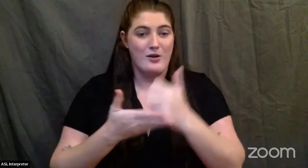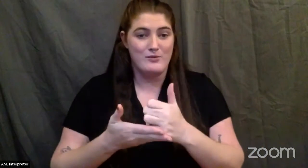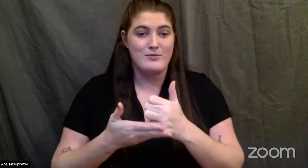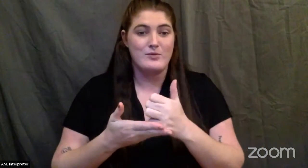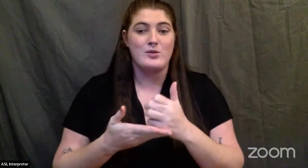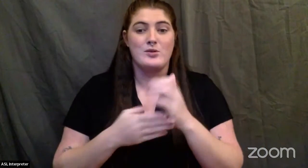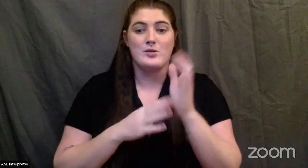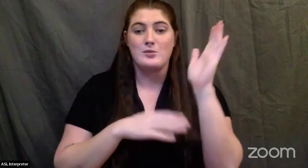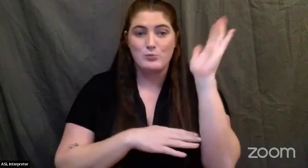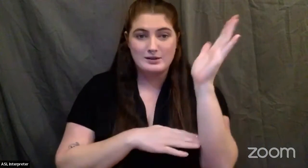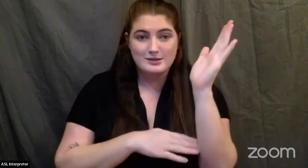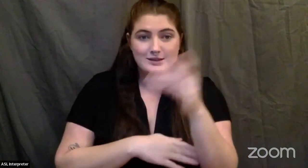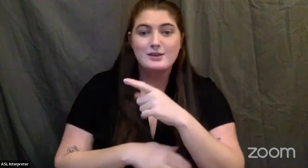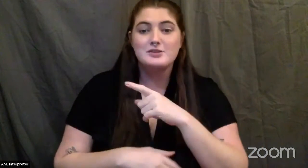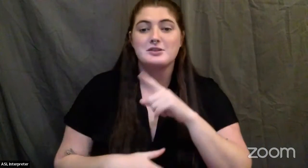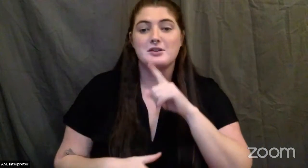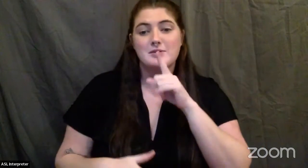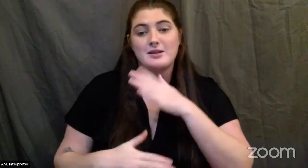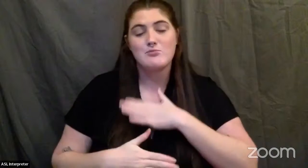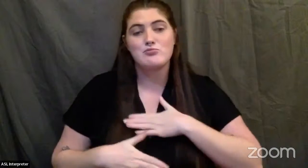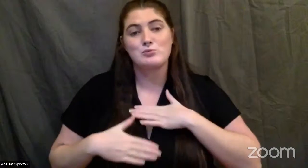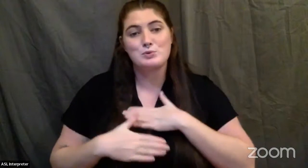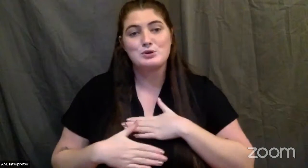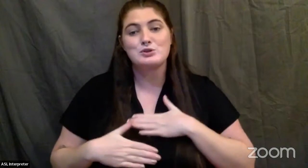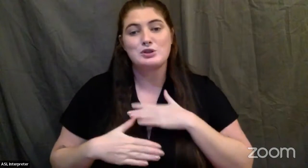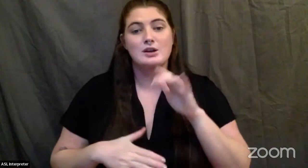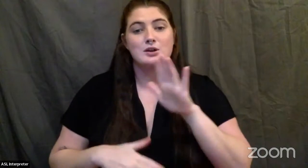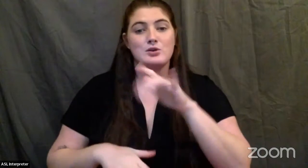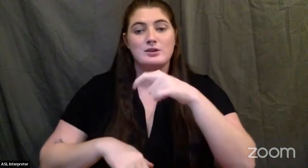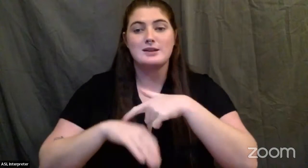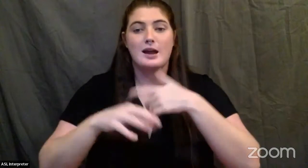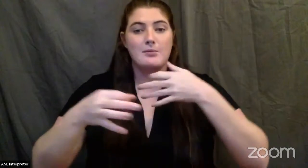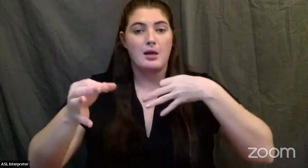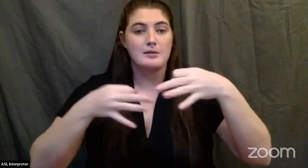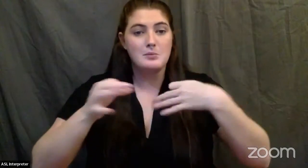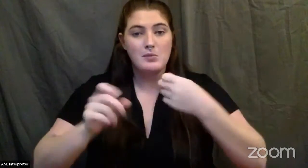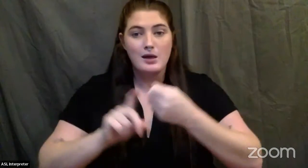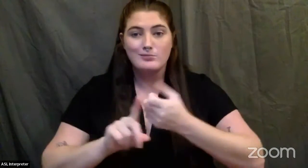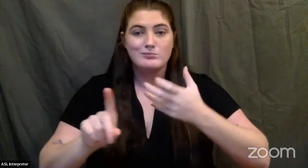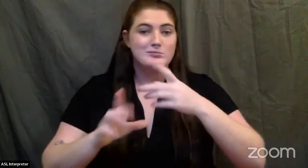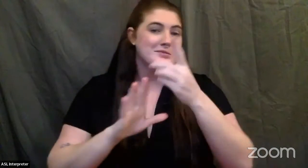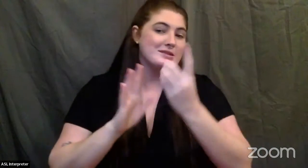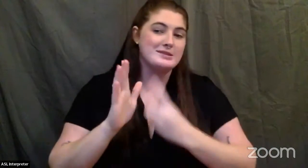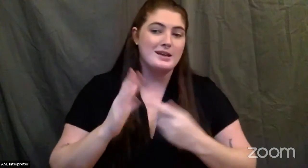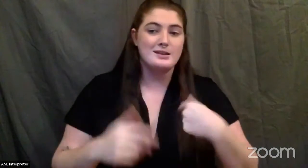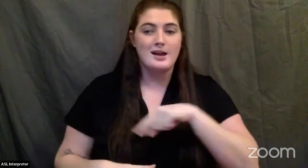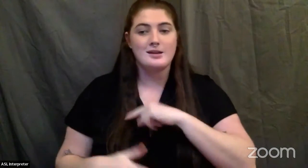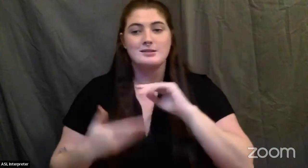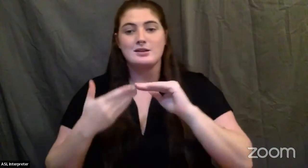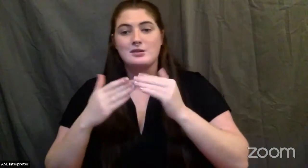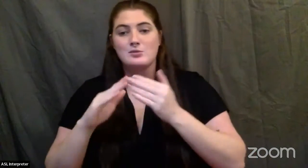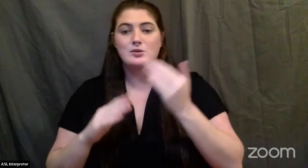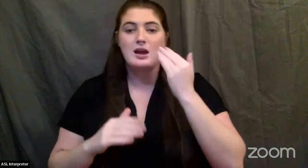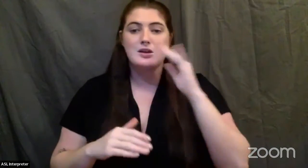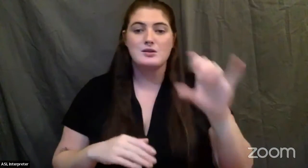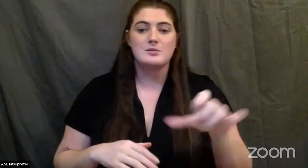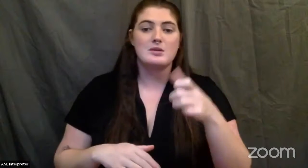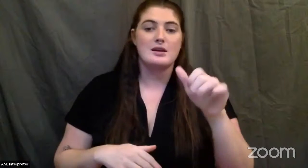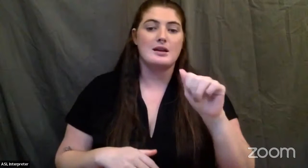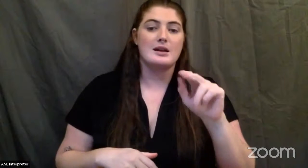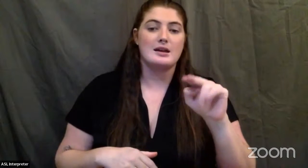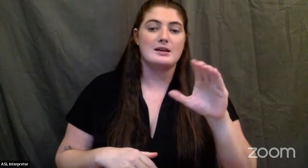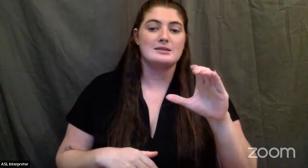And I appreciate your time explaining the design to us in the community. And I know some of the other ANC commissioners will end up